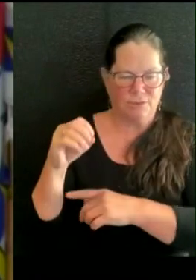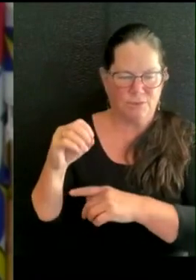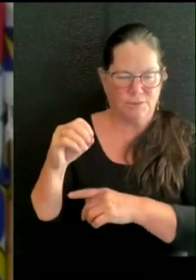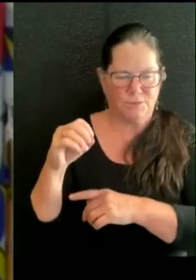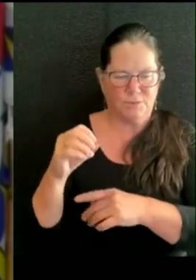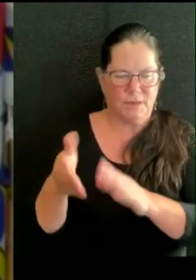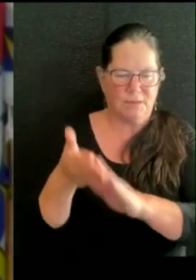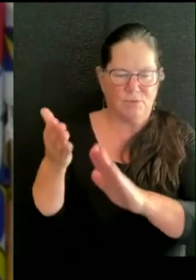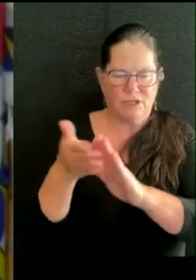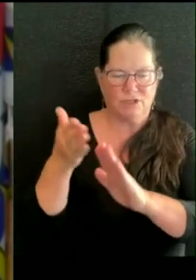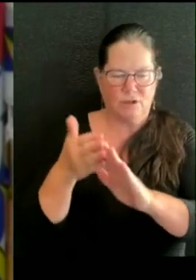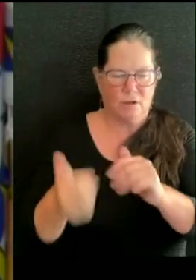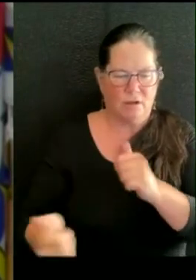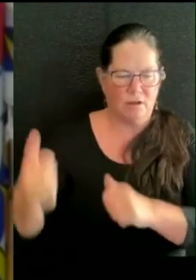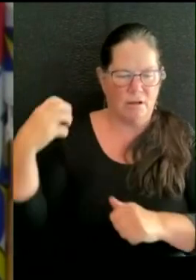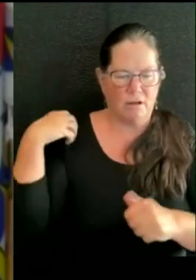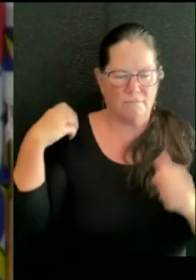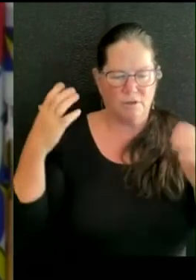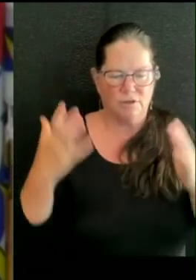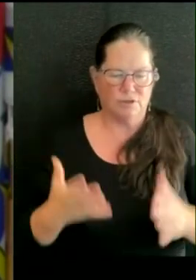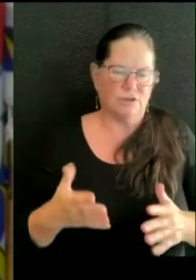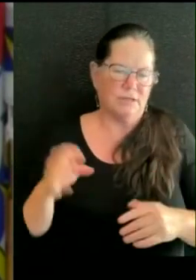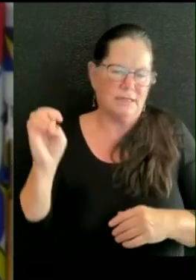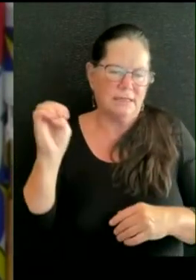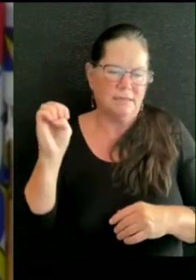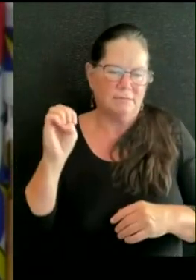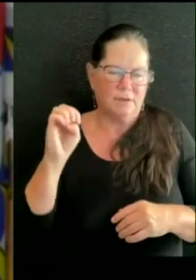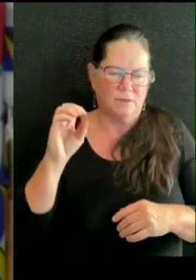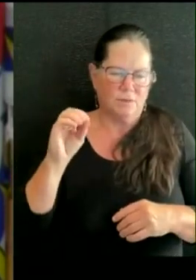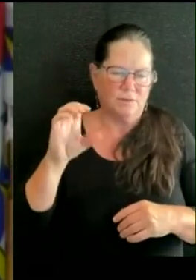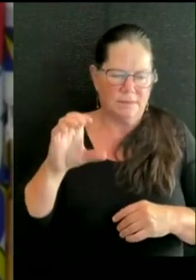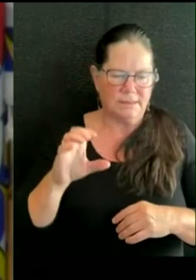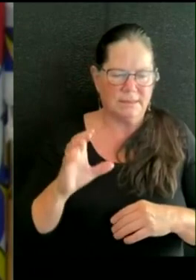Thank you, Chair Wildridge. Good morning.